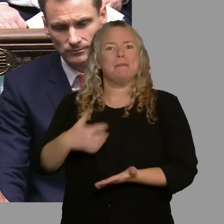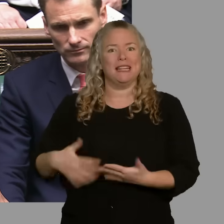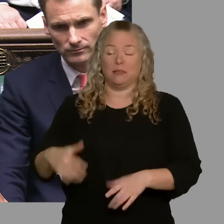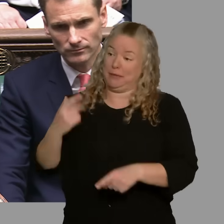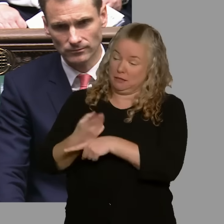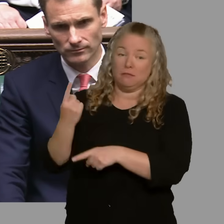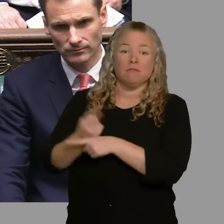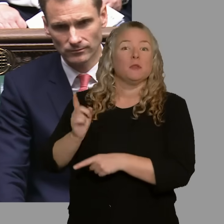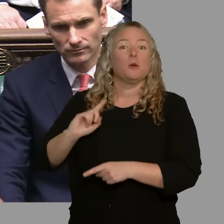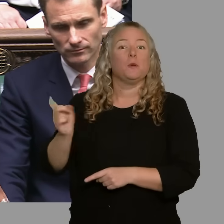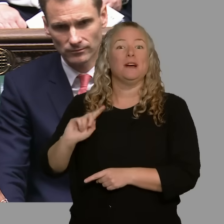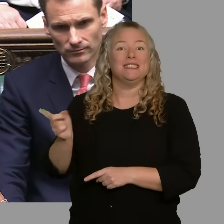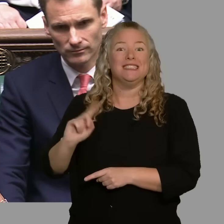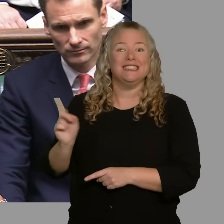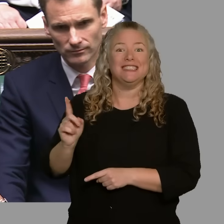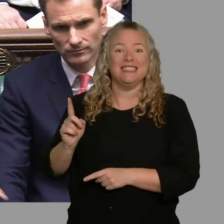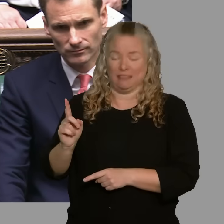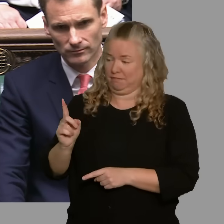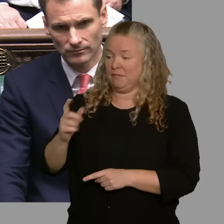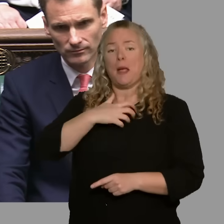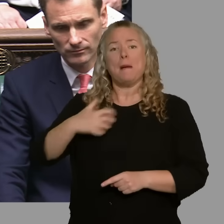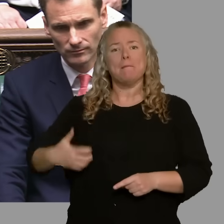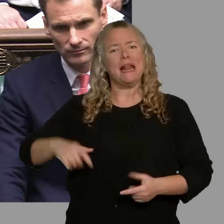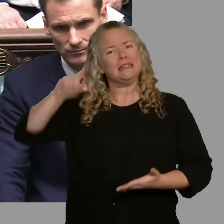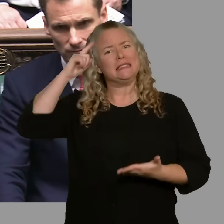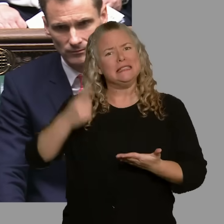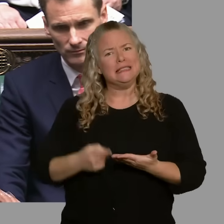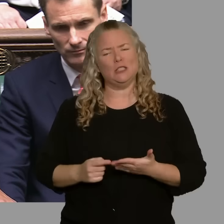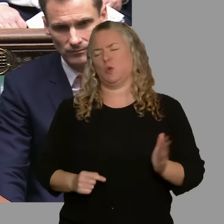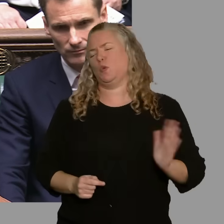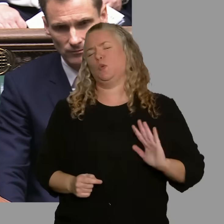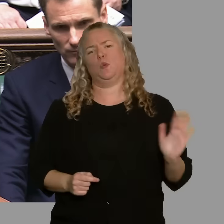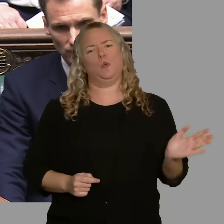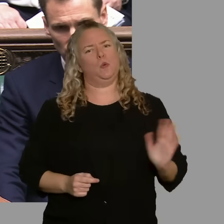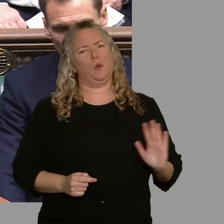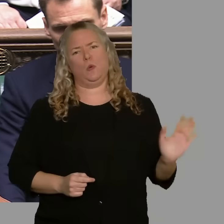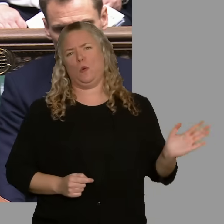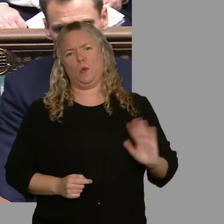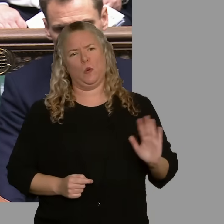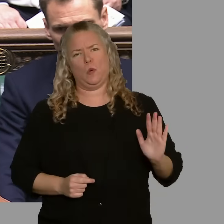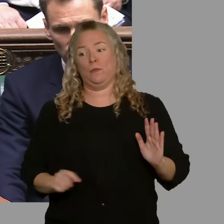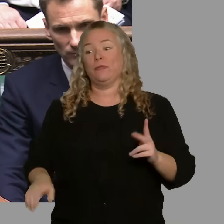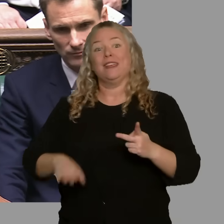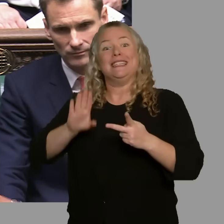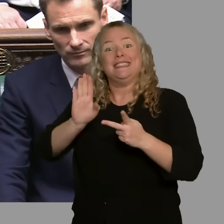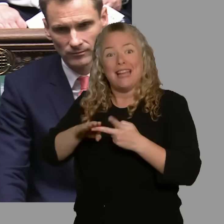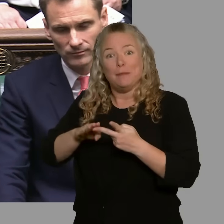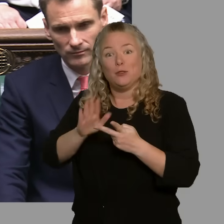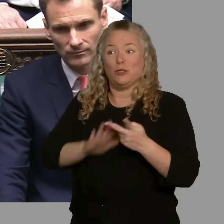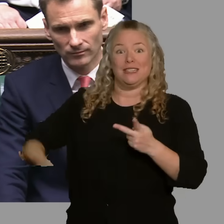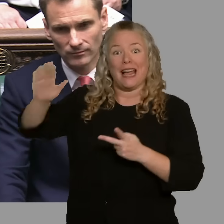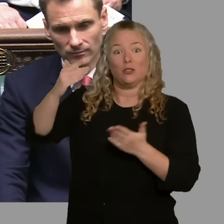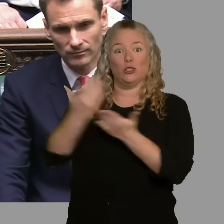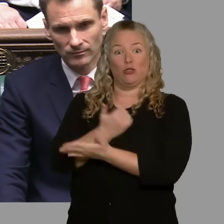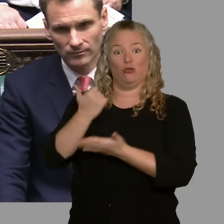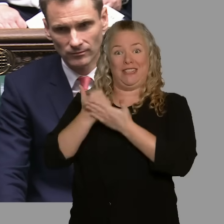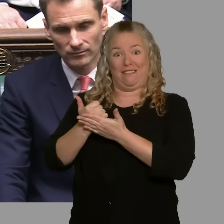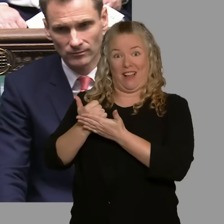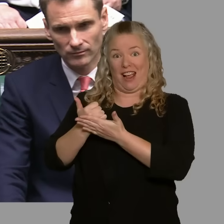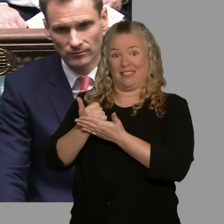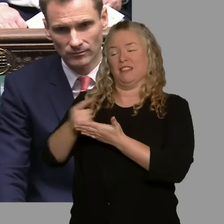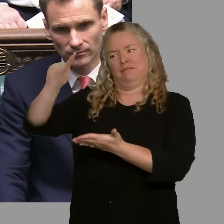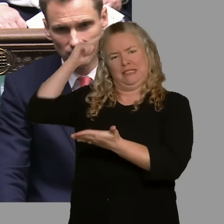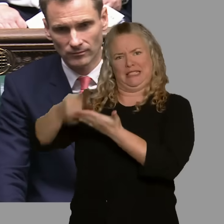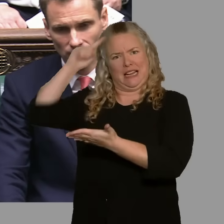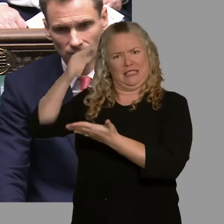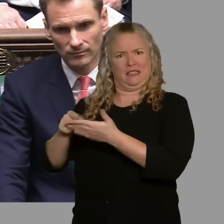Is the government seriously saying that only one man, the Deputy National Security Advisor, had anything to do with